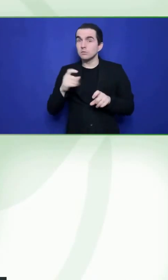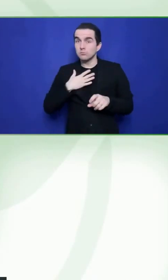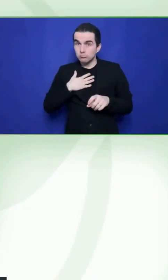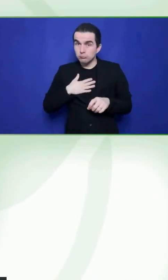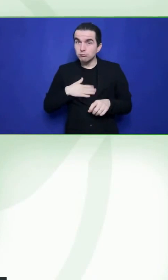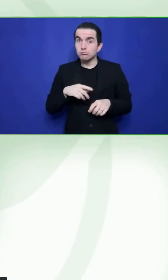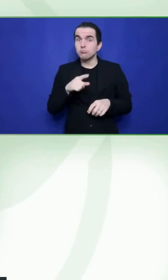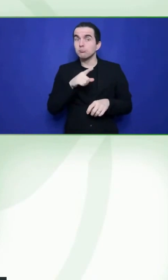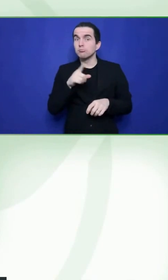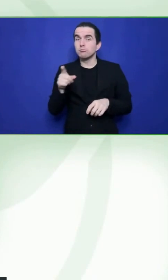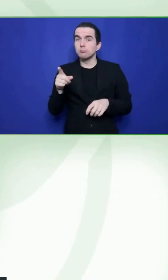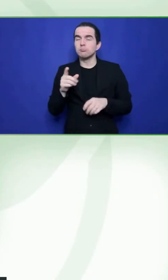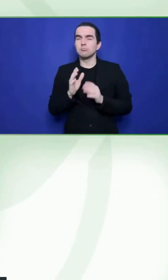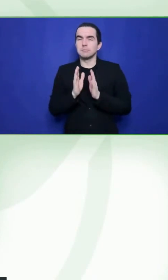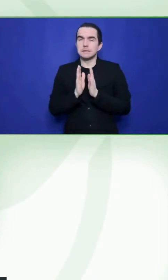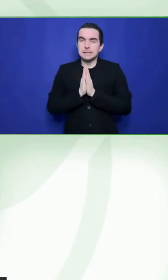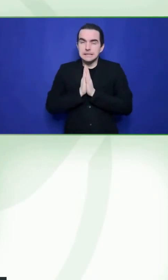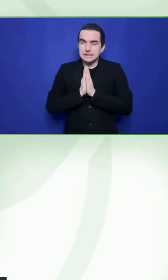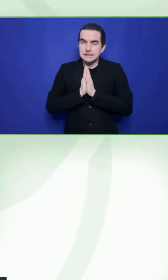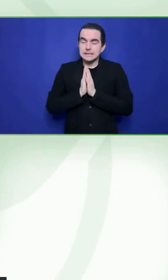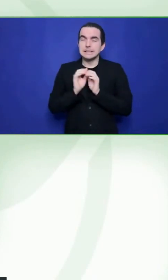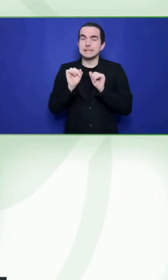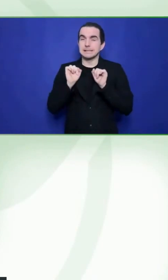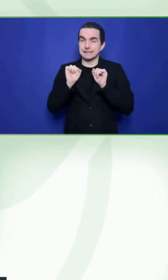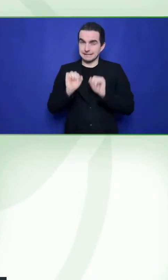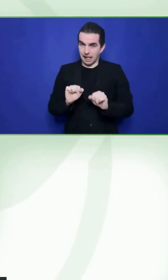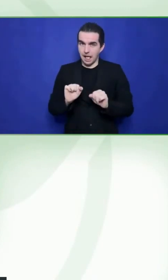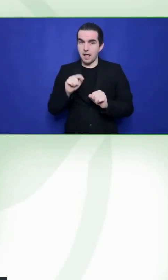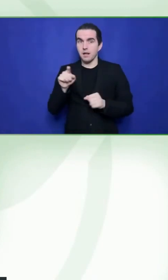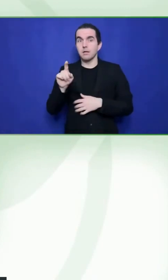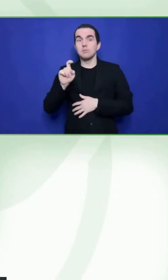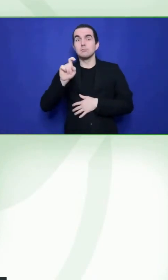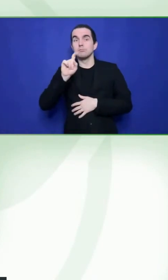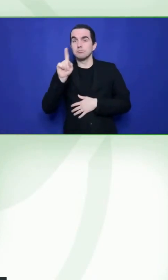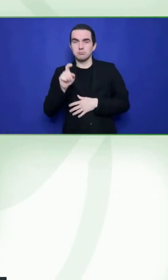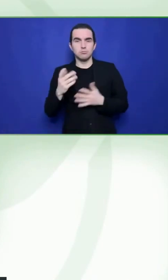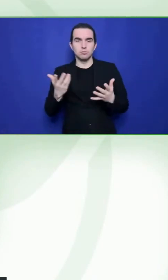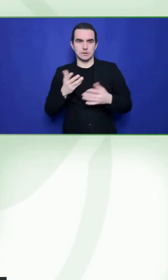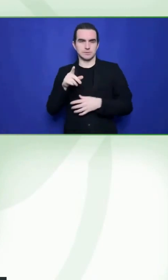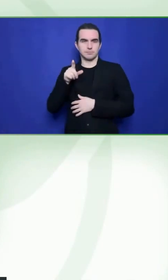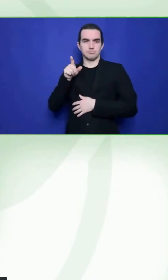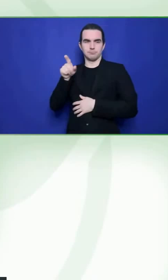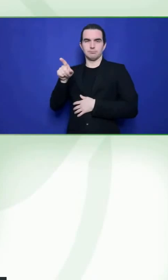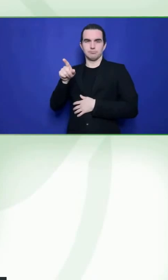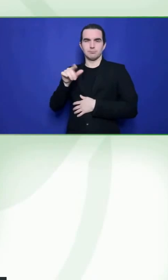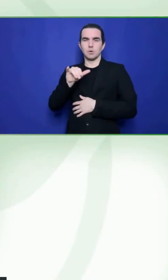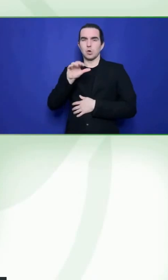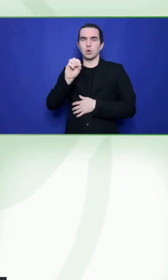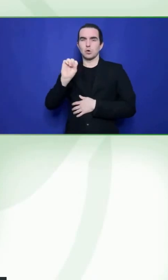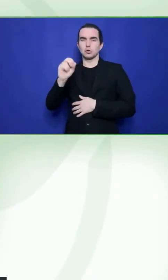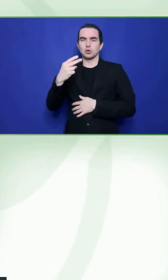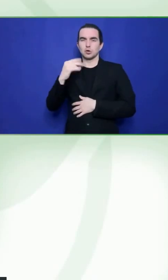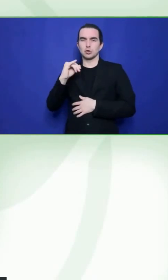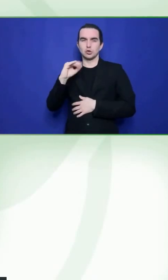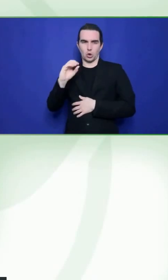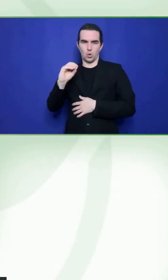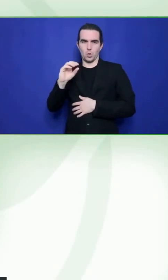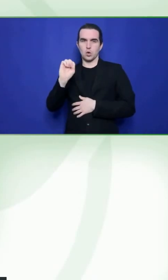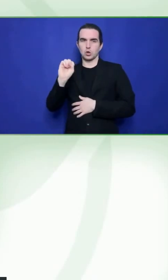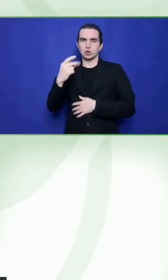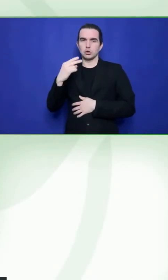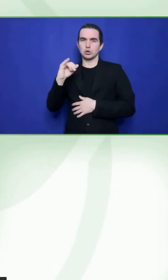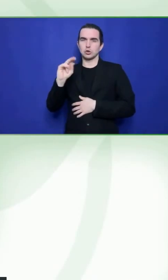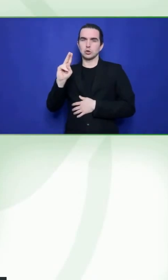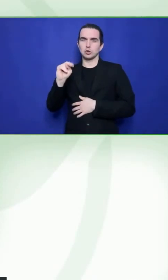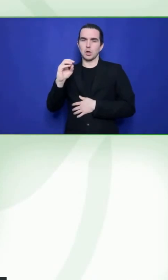will go immediately to the next speaker, which is coming to us virtually from South